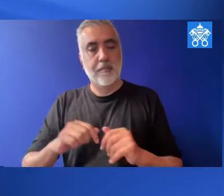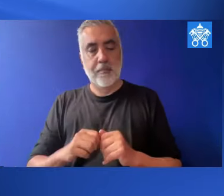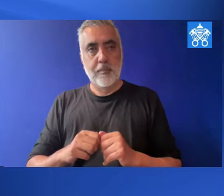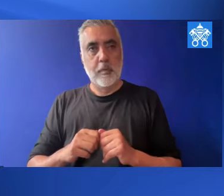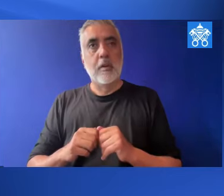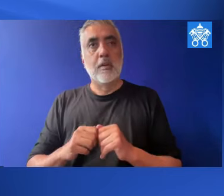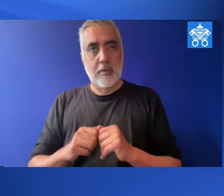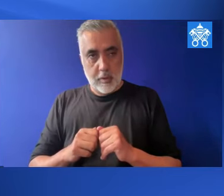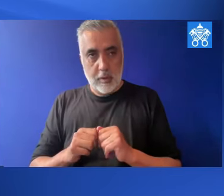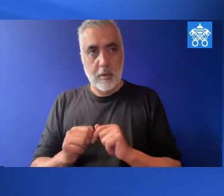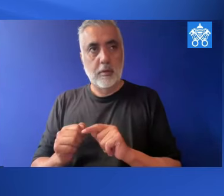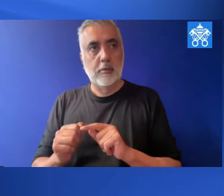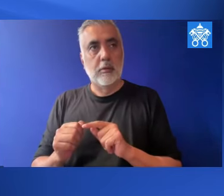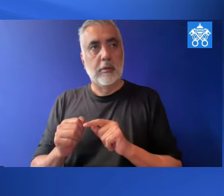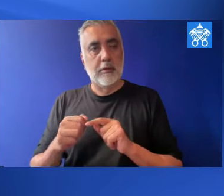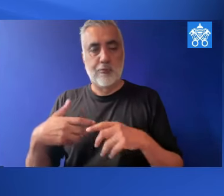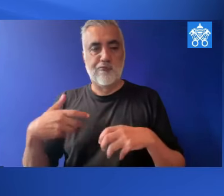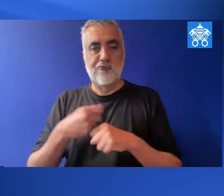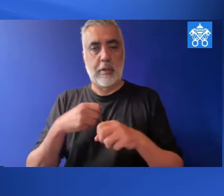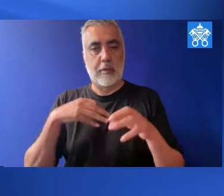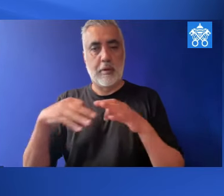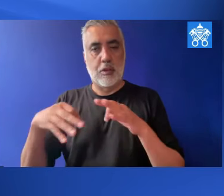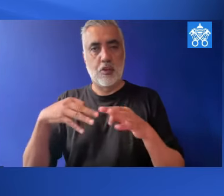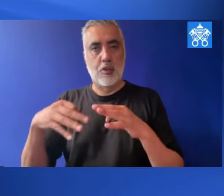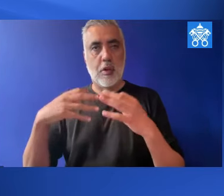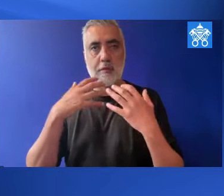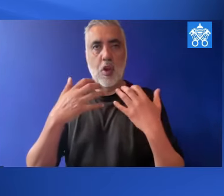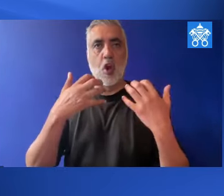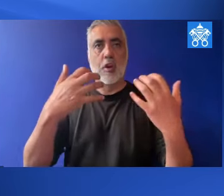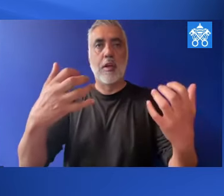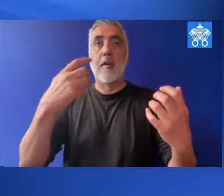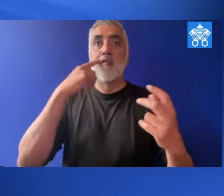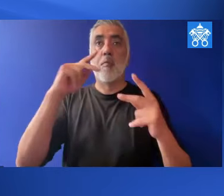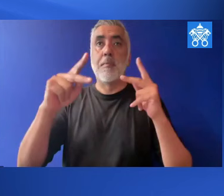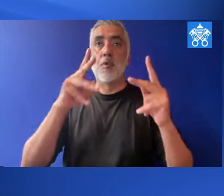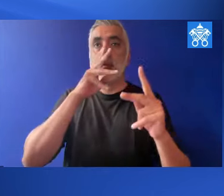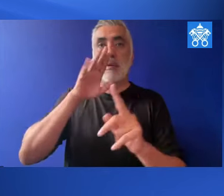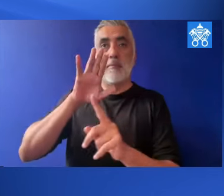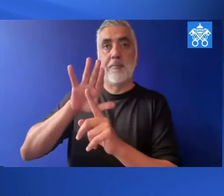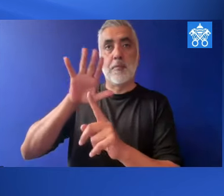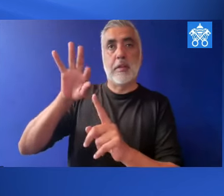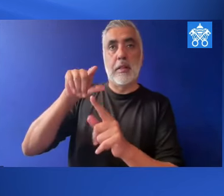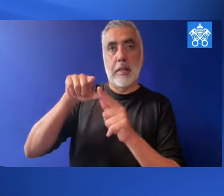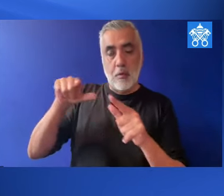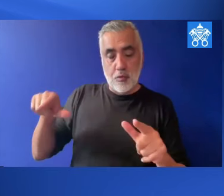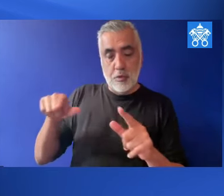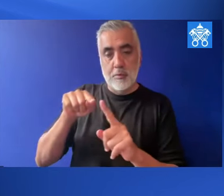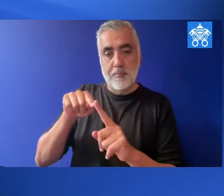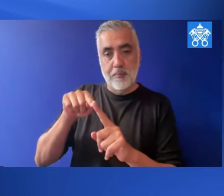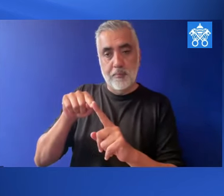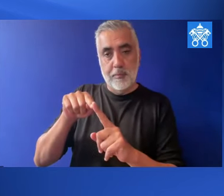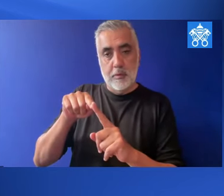Then there's a word of explanation of the remainder of the audience for people who speak French or the different languages.